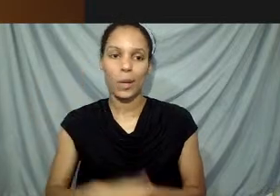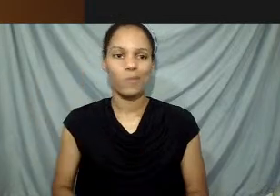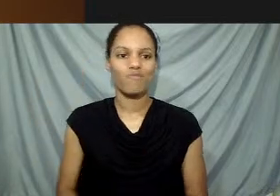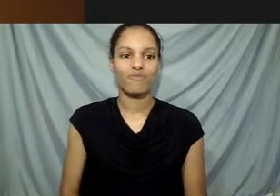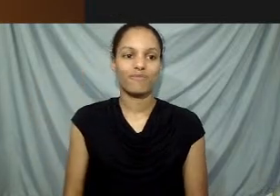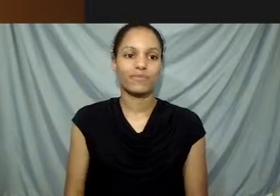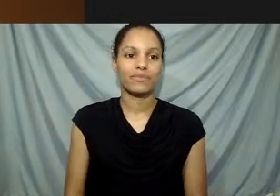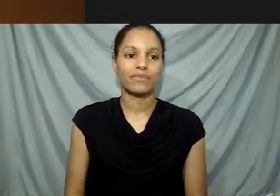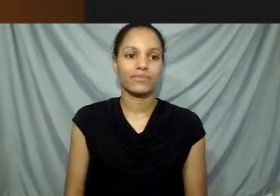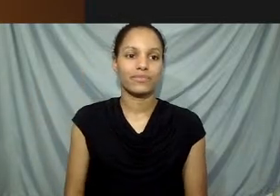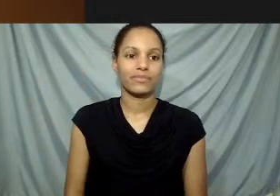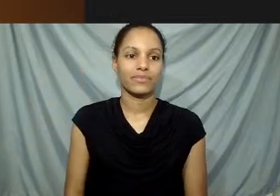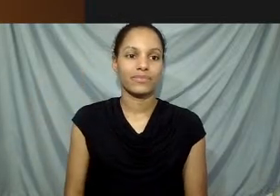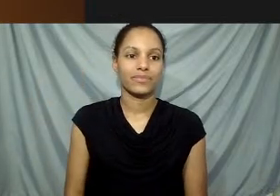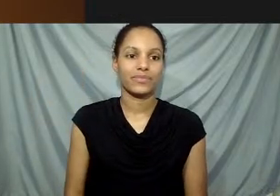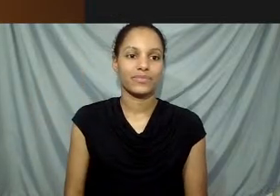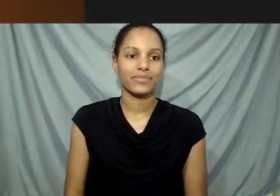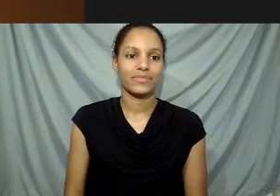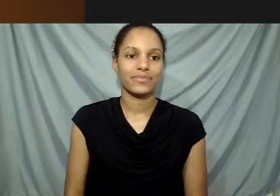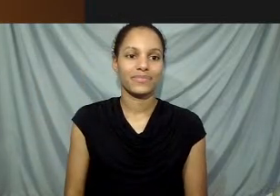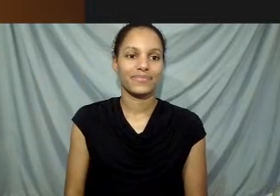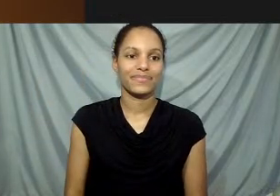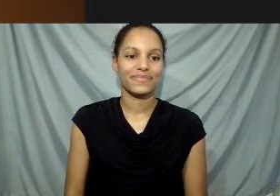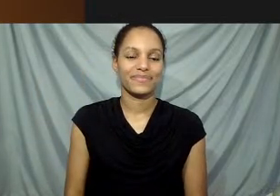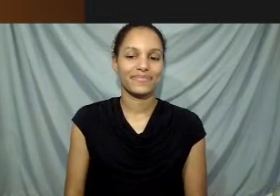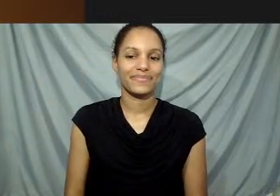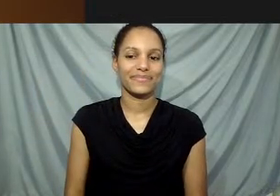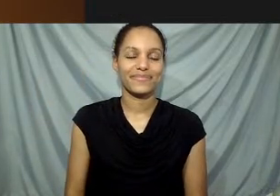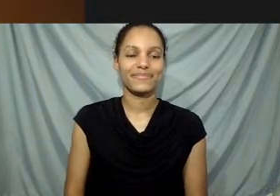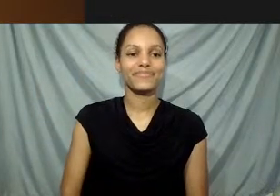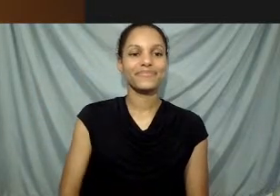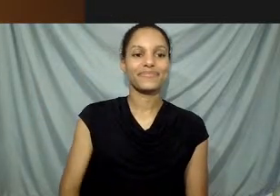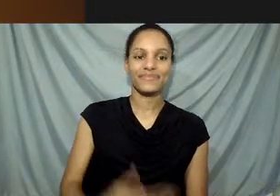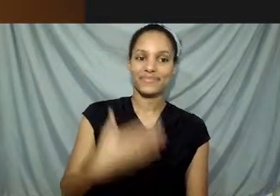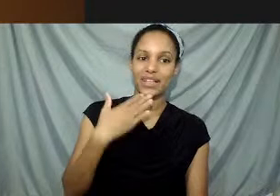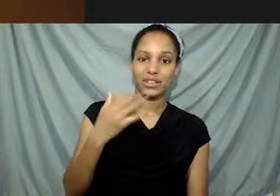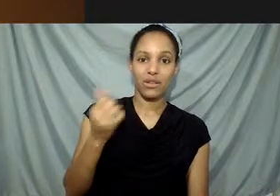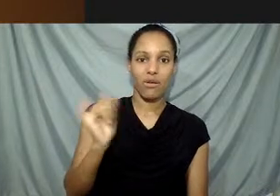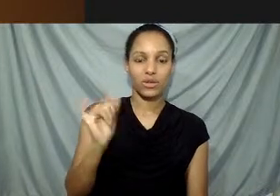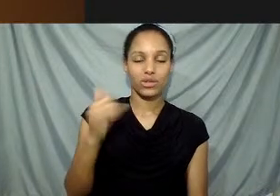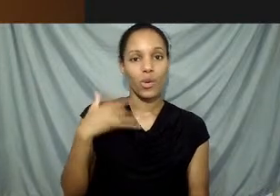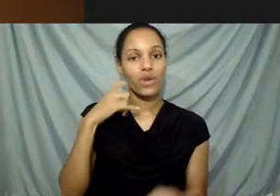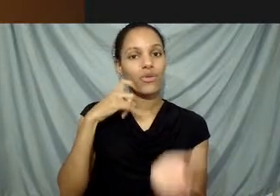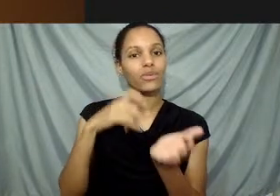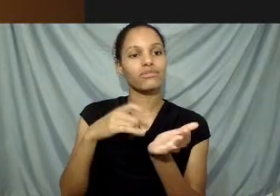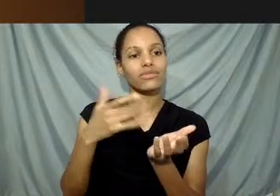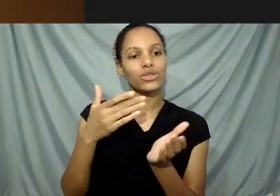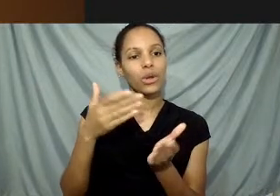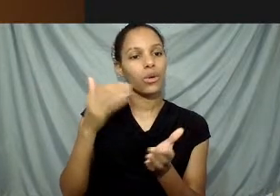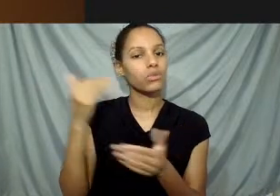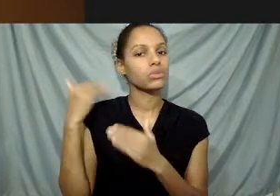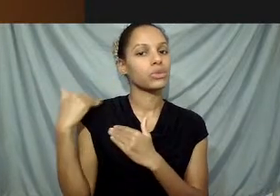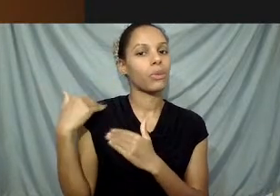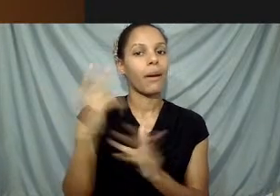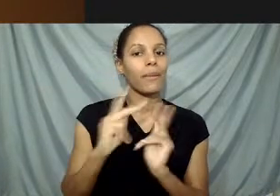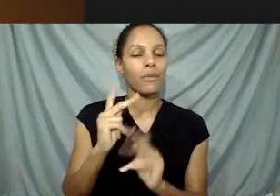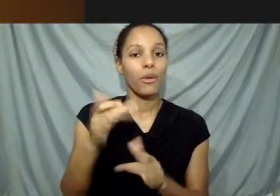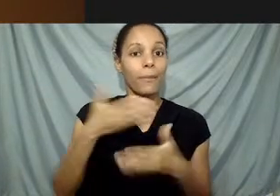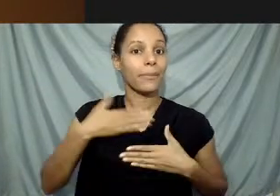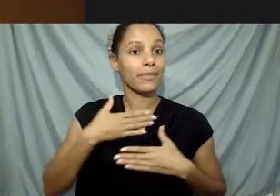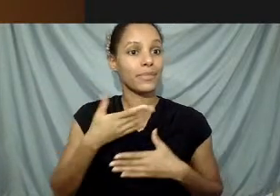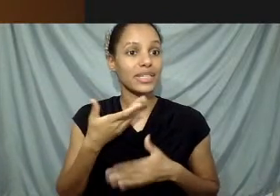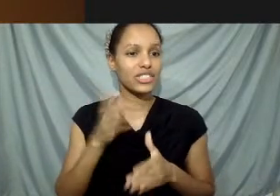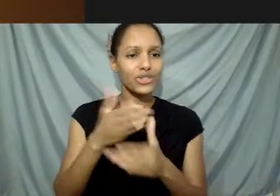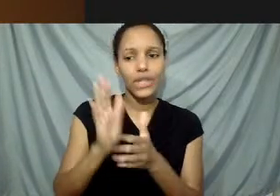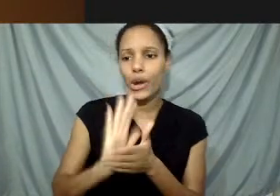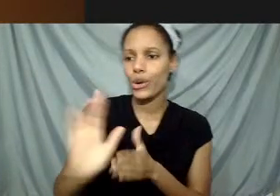Oh, you're muted. Thank you, Kimani. I just want to remind everyone to put their name in the chat, say a quick hello. A big part of Black